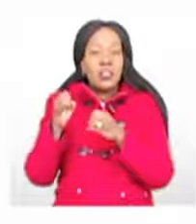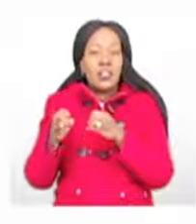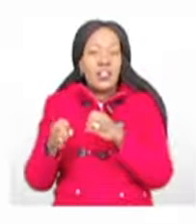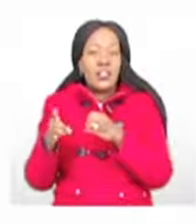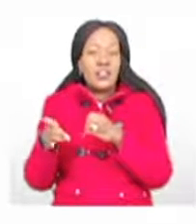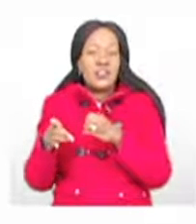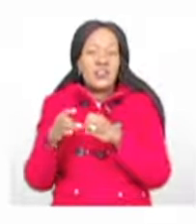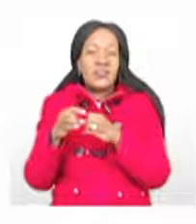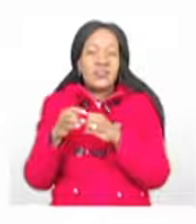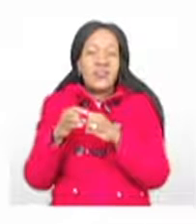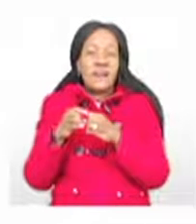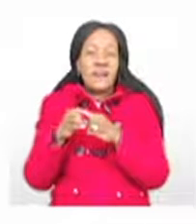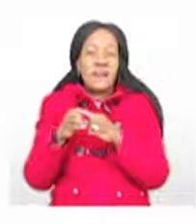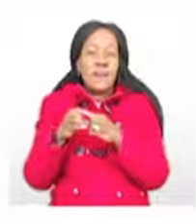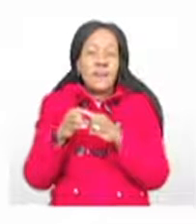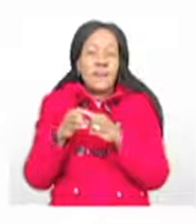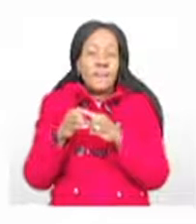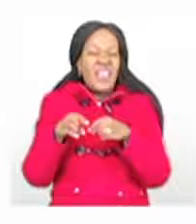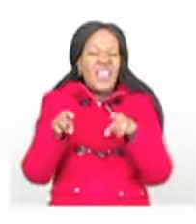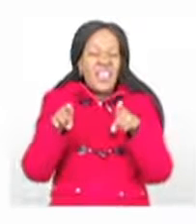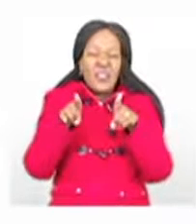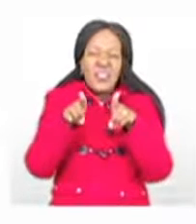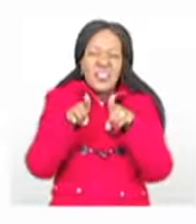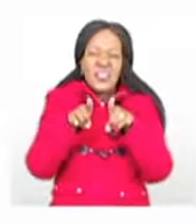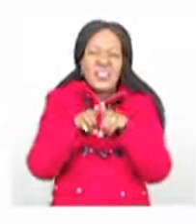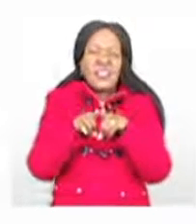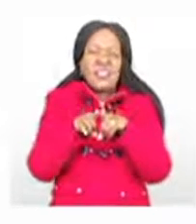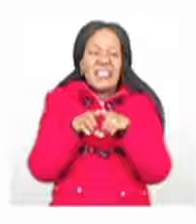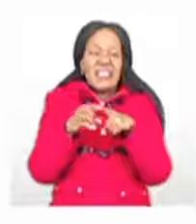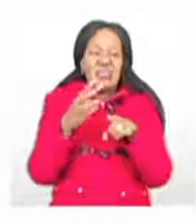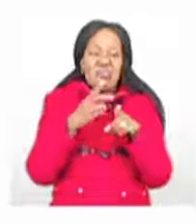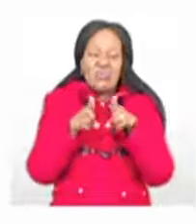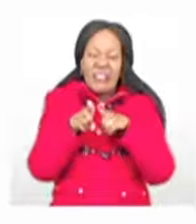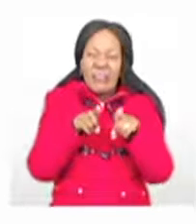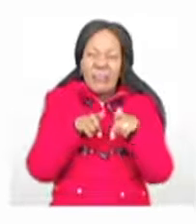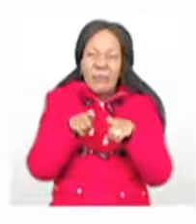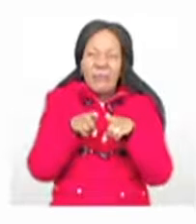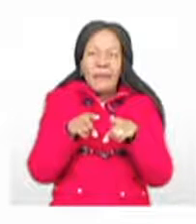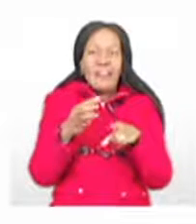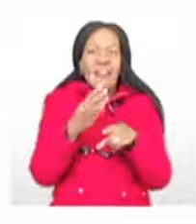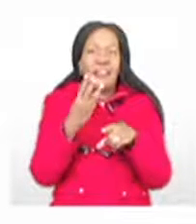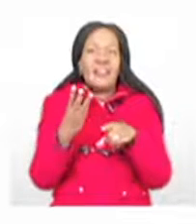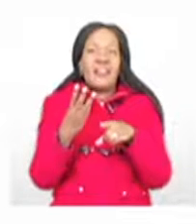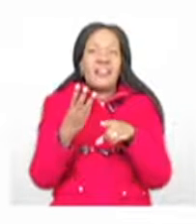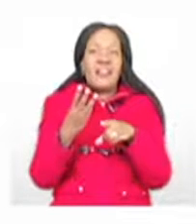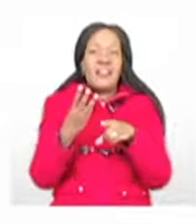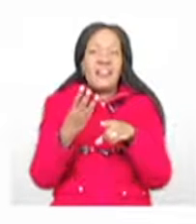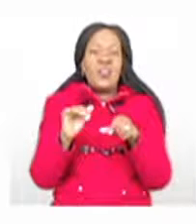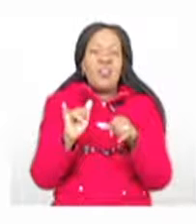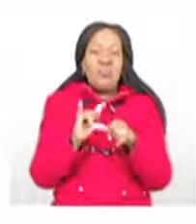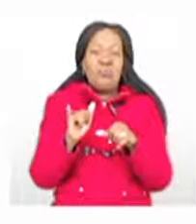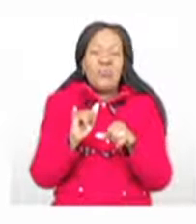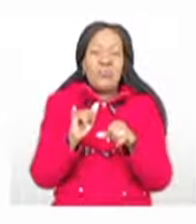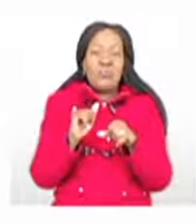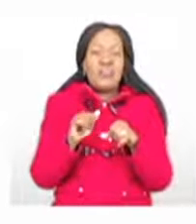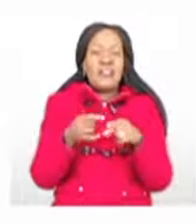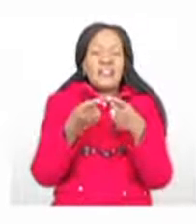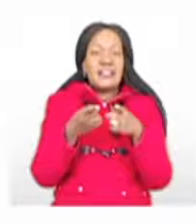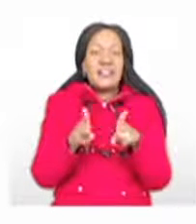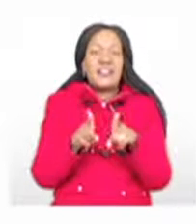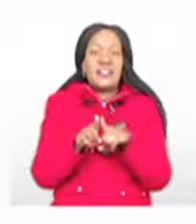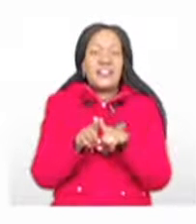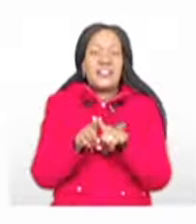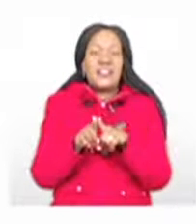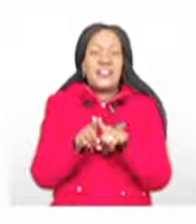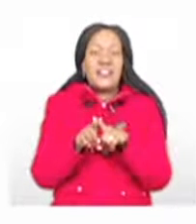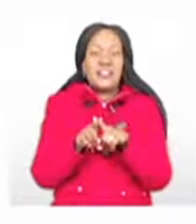row and compare the three pliers. Which one is different? Take